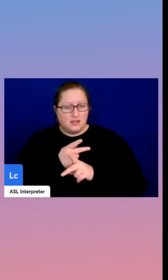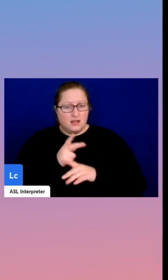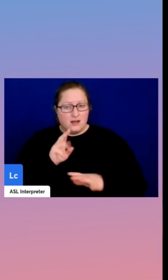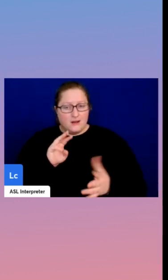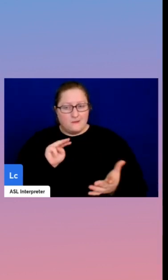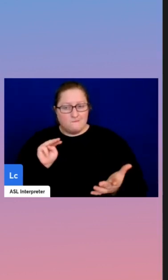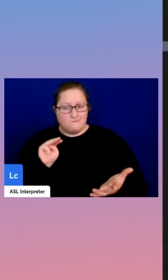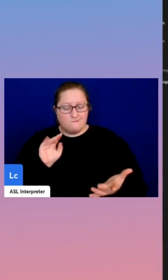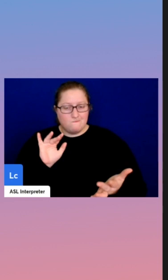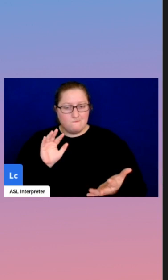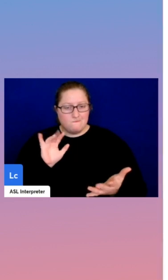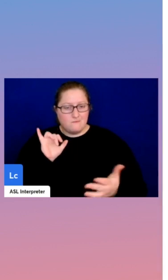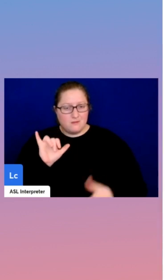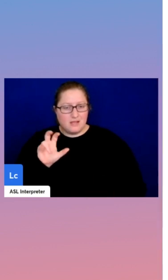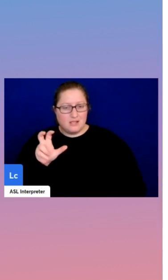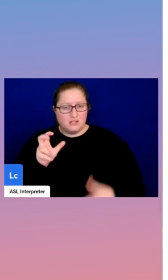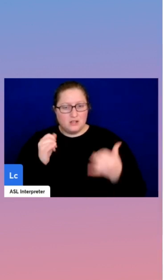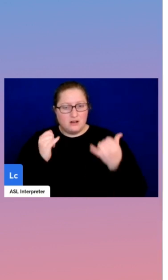channel is now